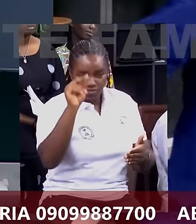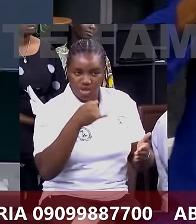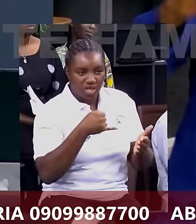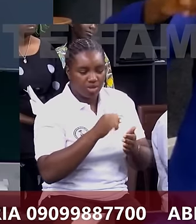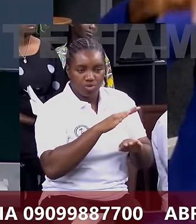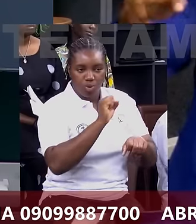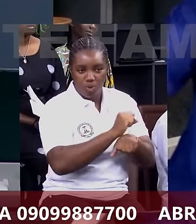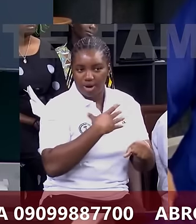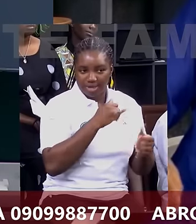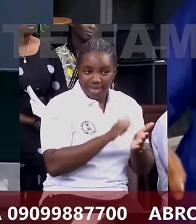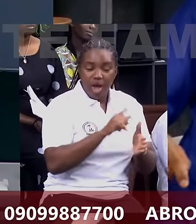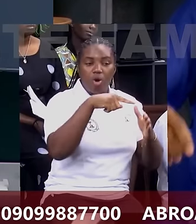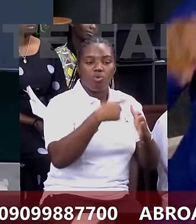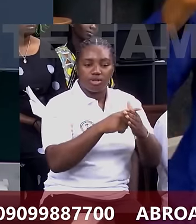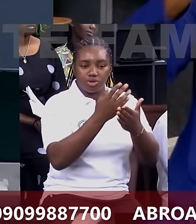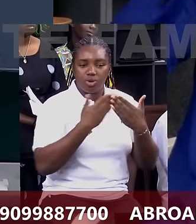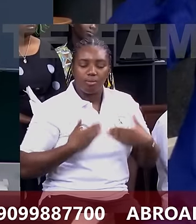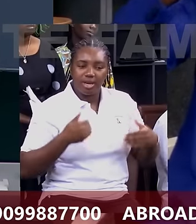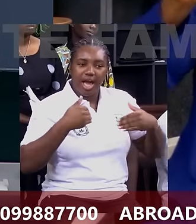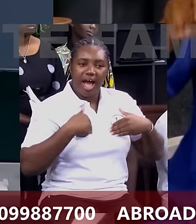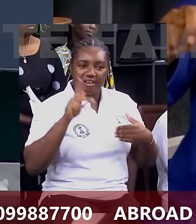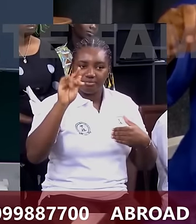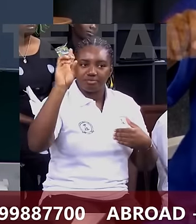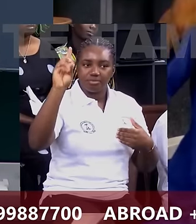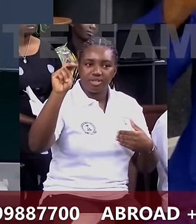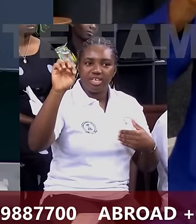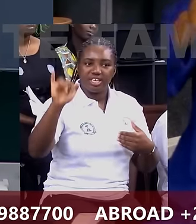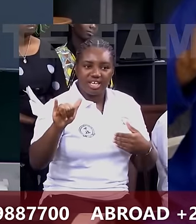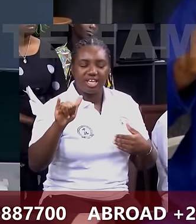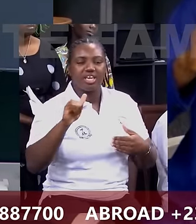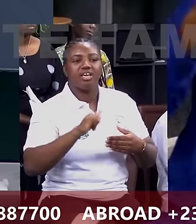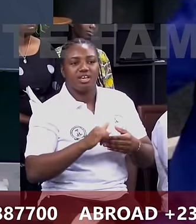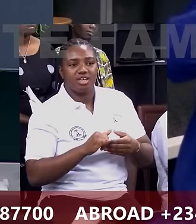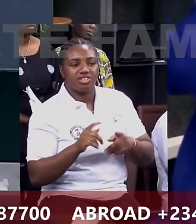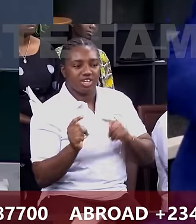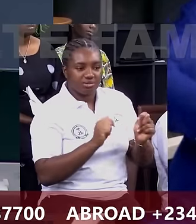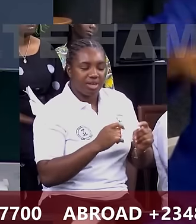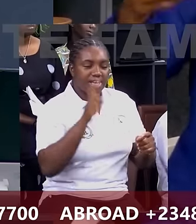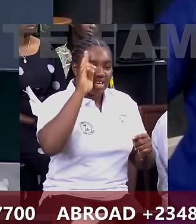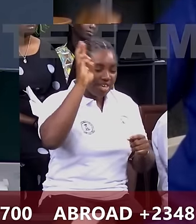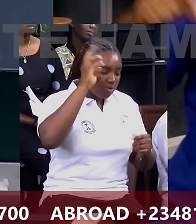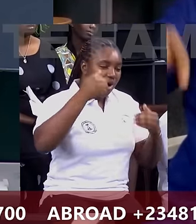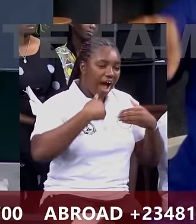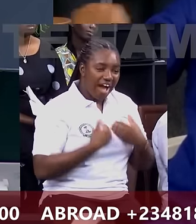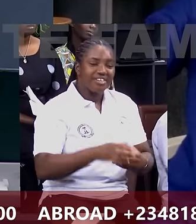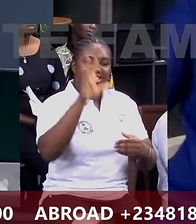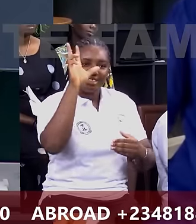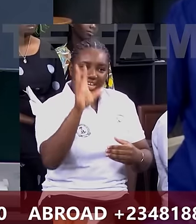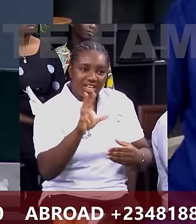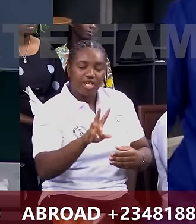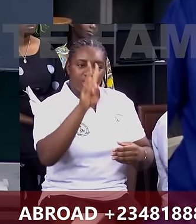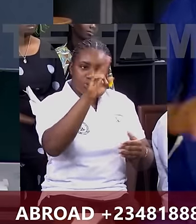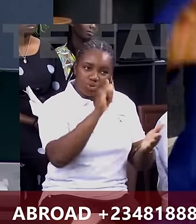When a patient has kidney transplant, he will have three kidneys if he had two before. The two that have failed plus the new one that they are